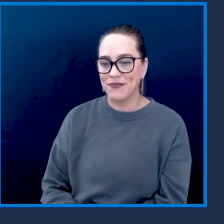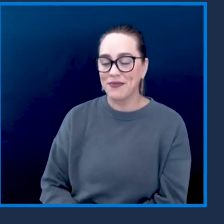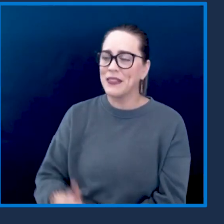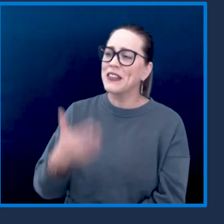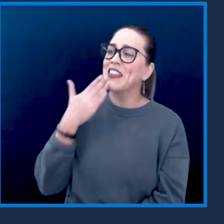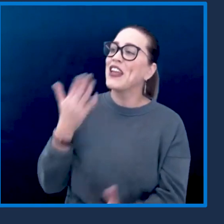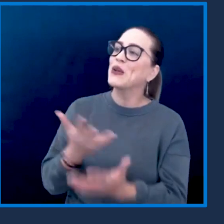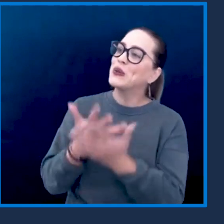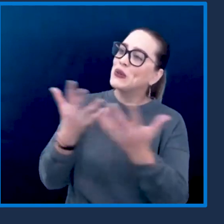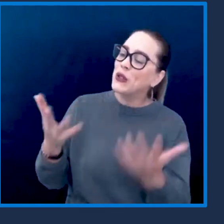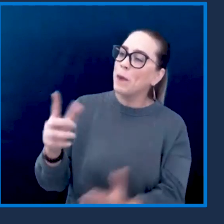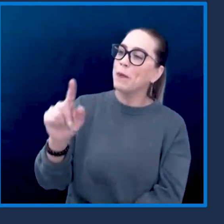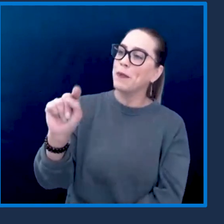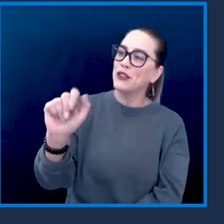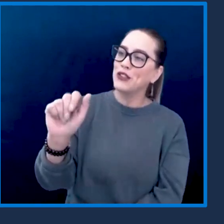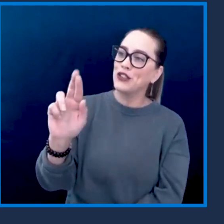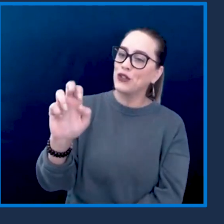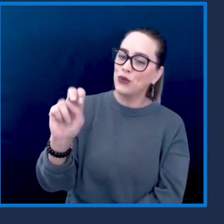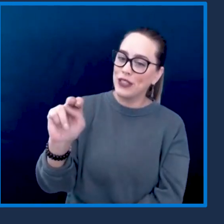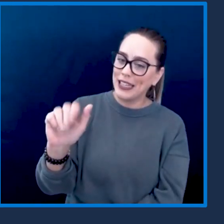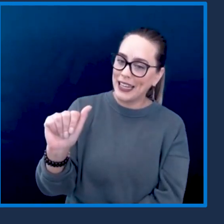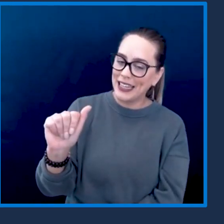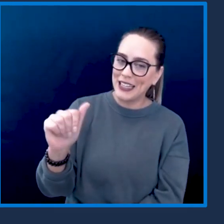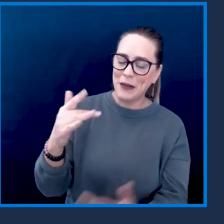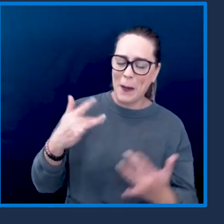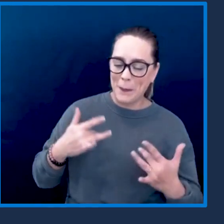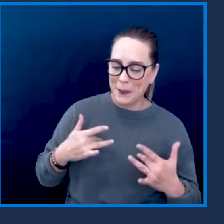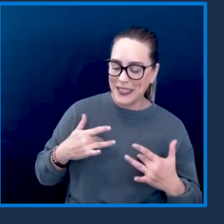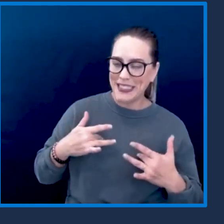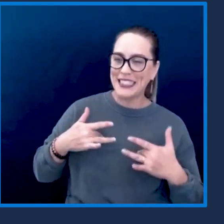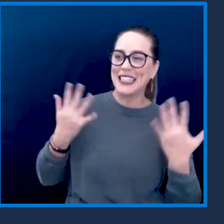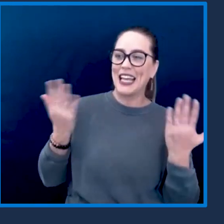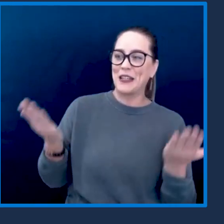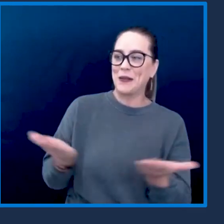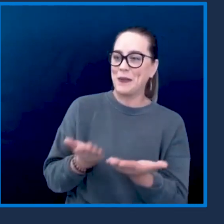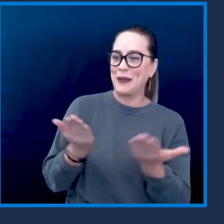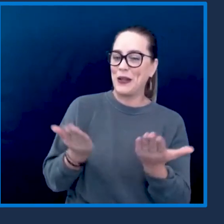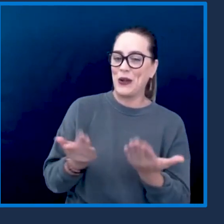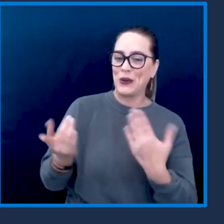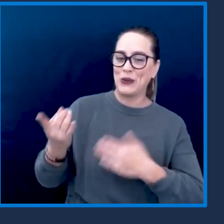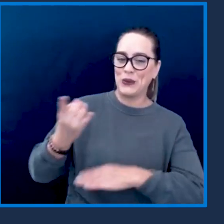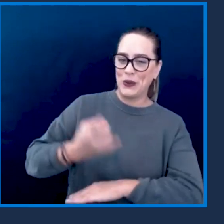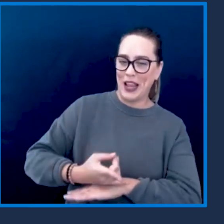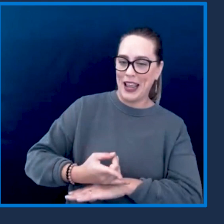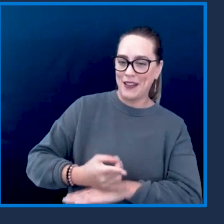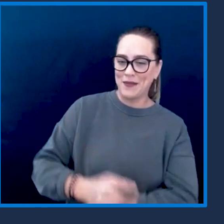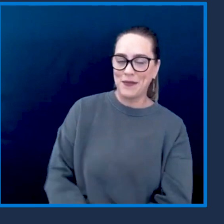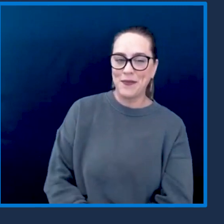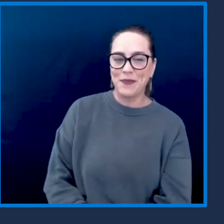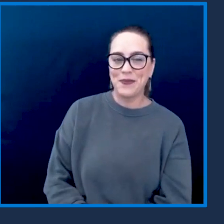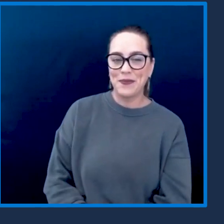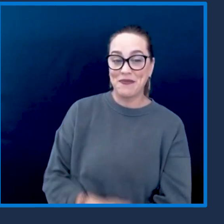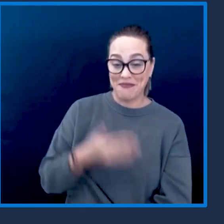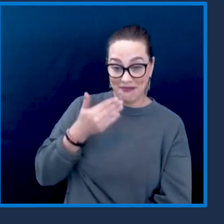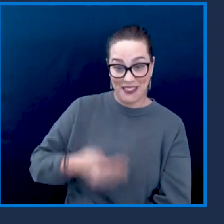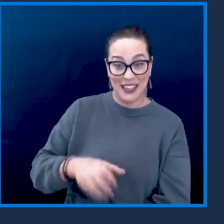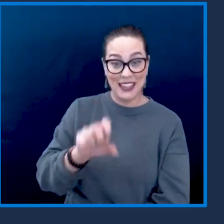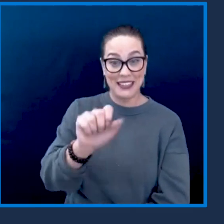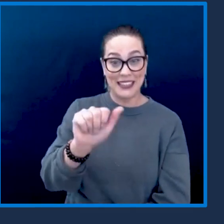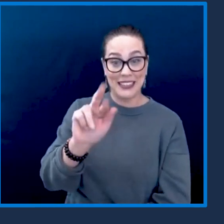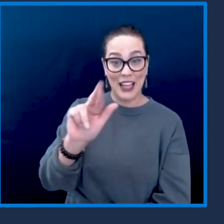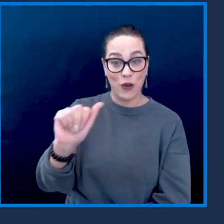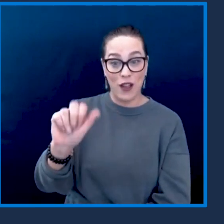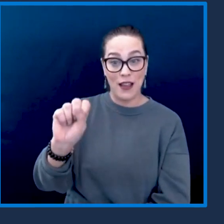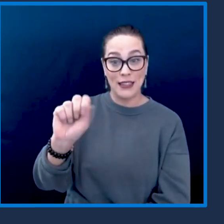Thank you so much, Tarena. I'm excited to be here today. I am Sara Gardner.